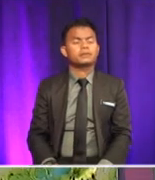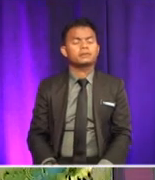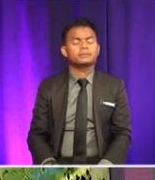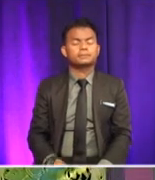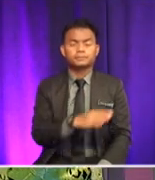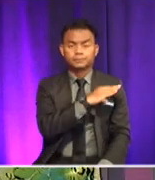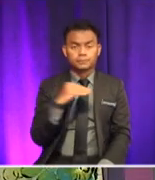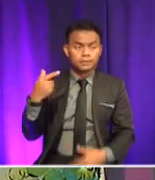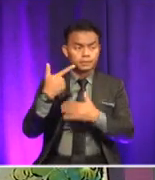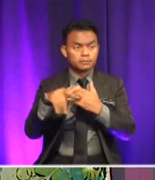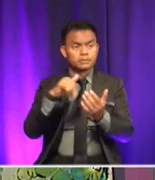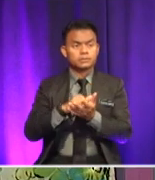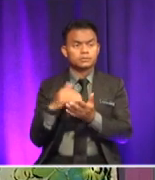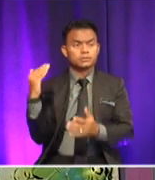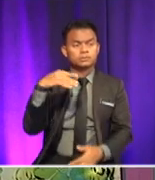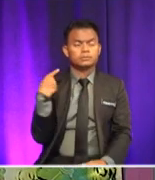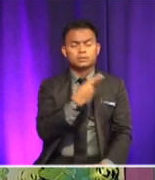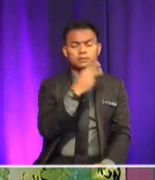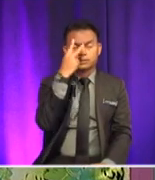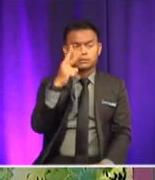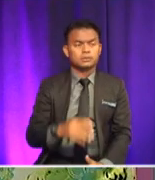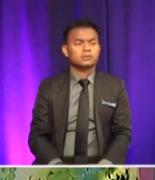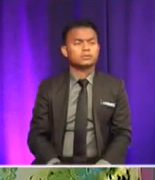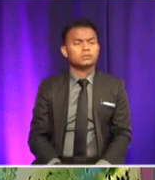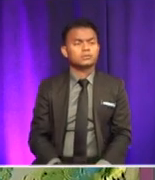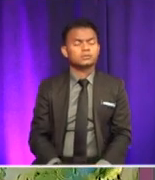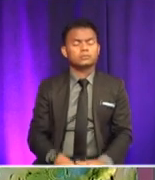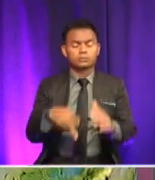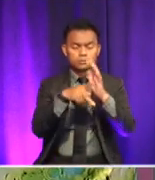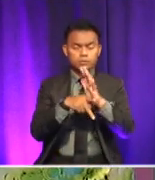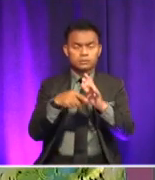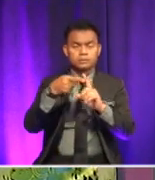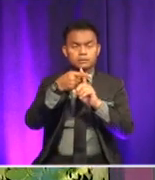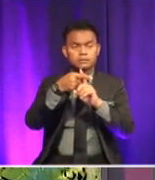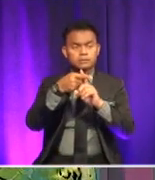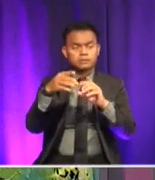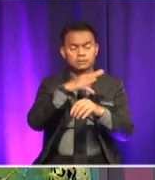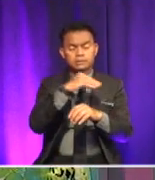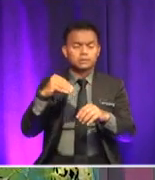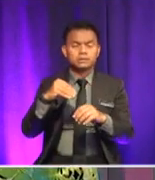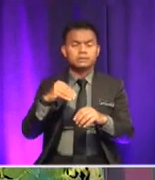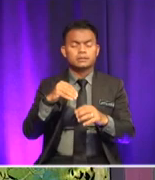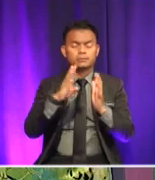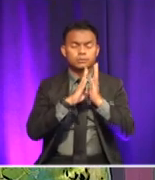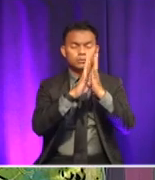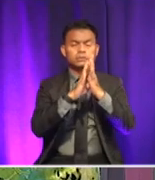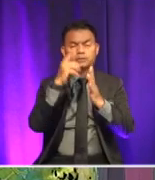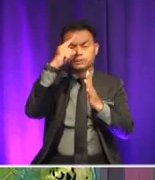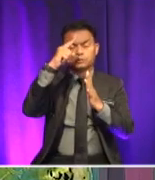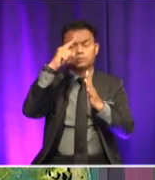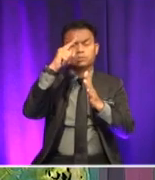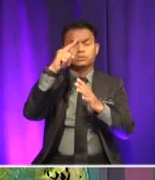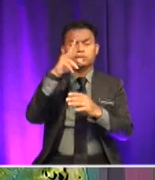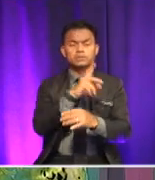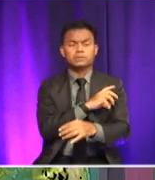then, let's look at the points and evidence from the chief rooster. So the chief rooster was saying, admission of flying,